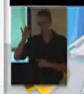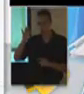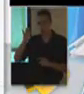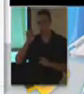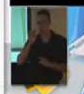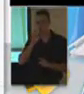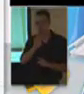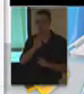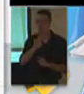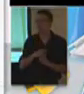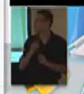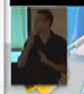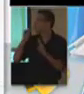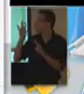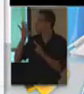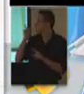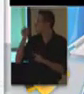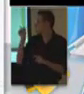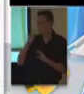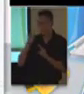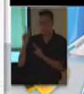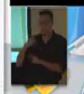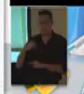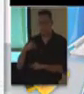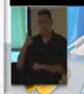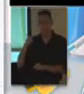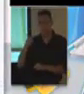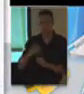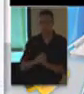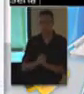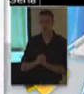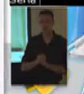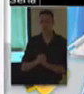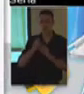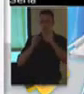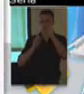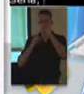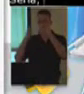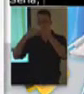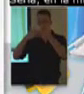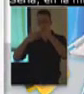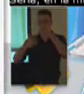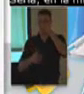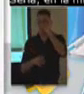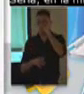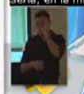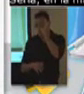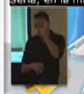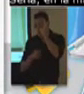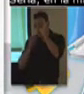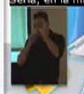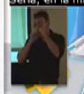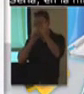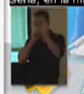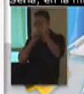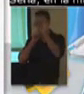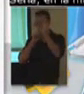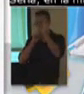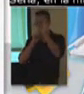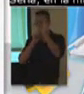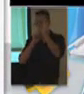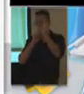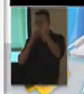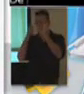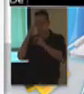we call the Bruno. Here we can see, and the little eye hole in the door, there's a video.